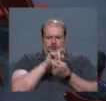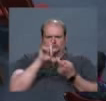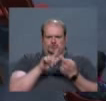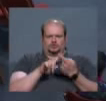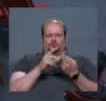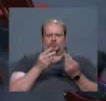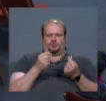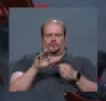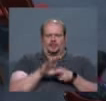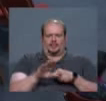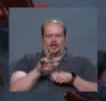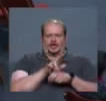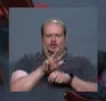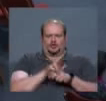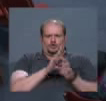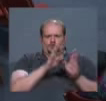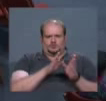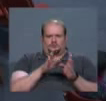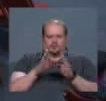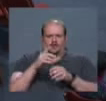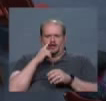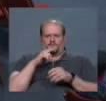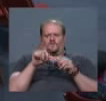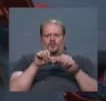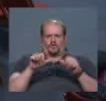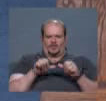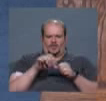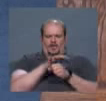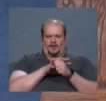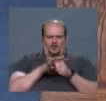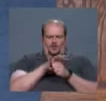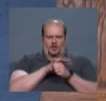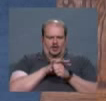to the land use plan for the area